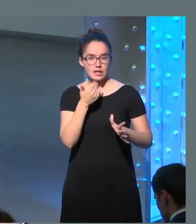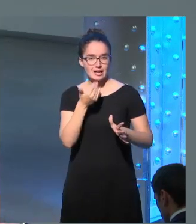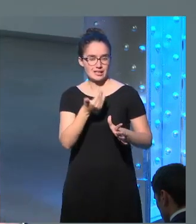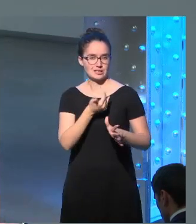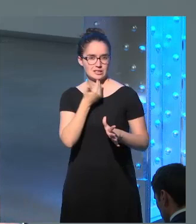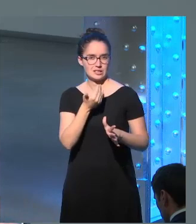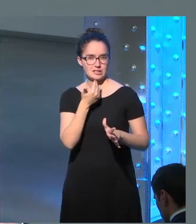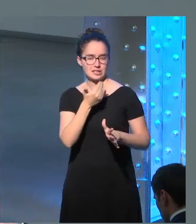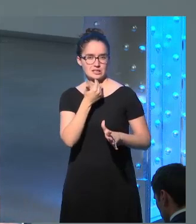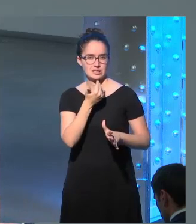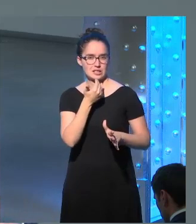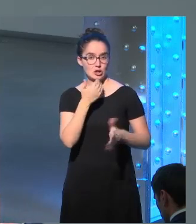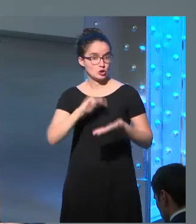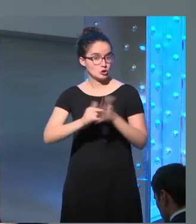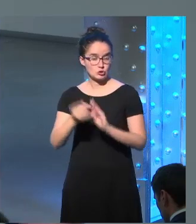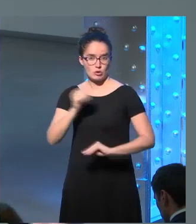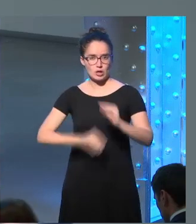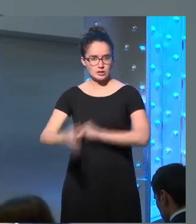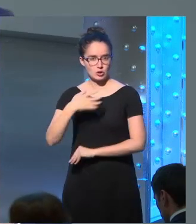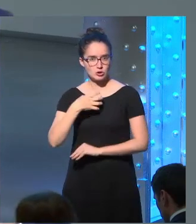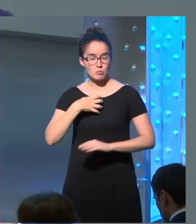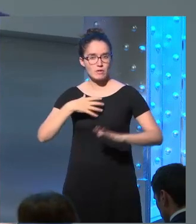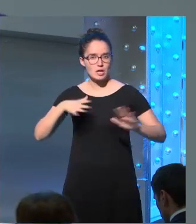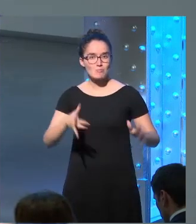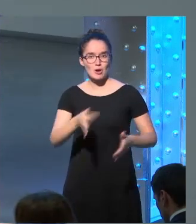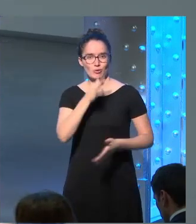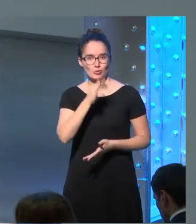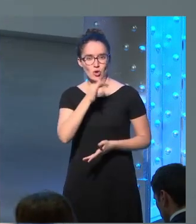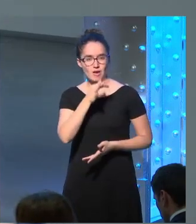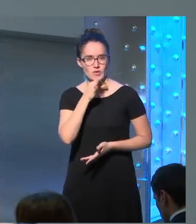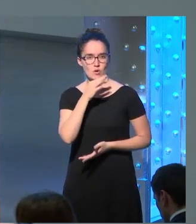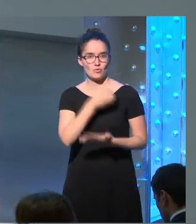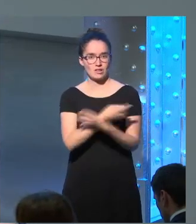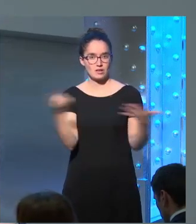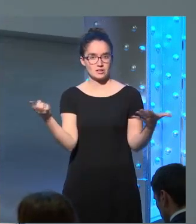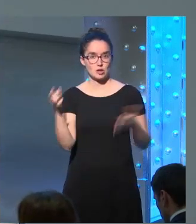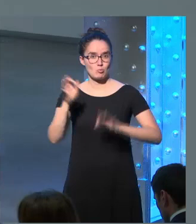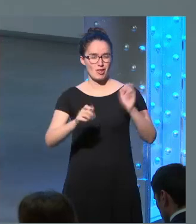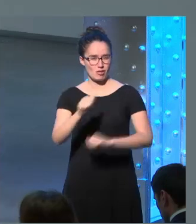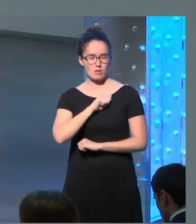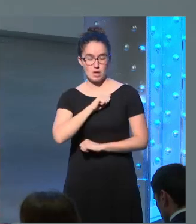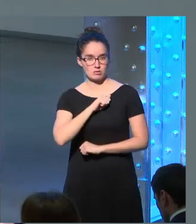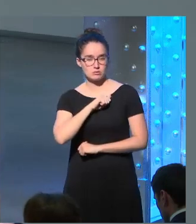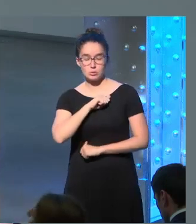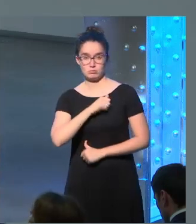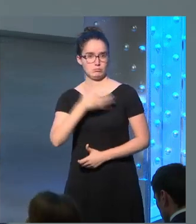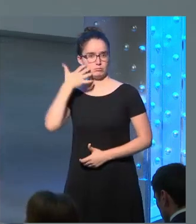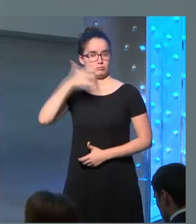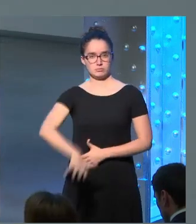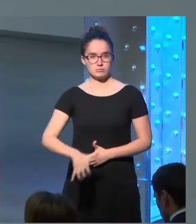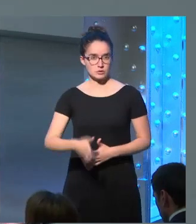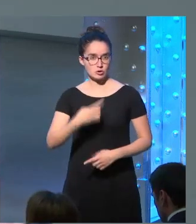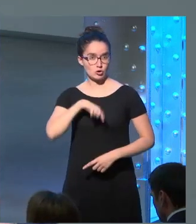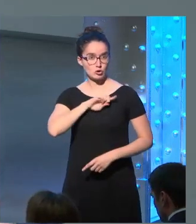having no possibility to find someone to occupy